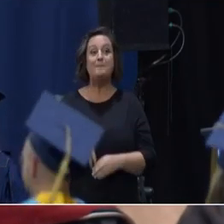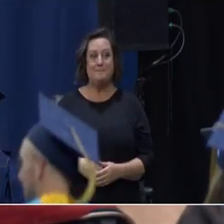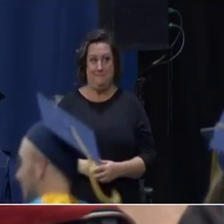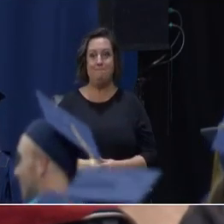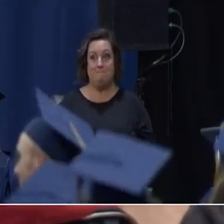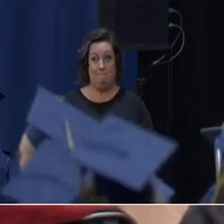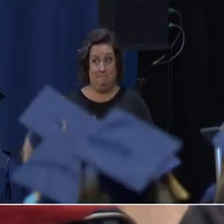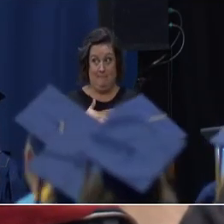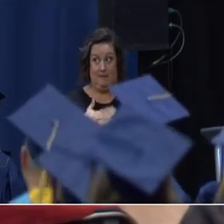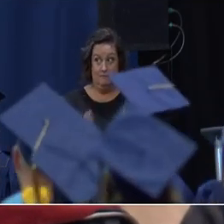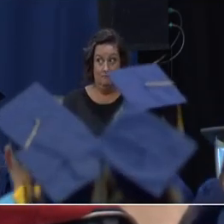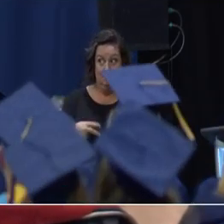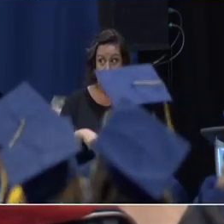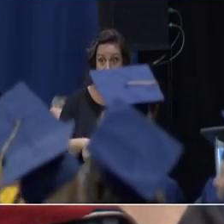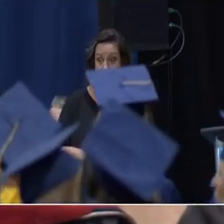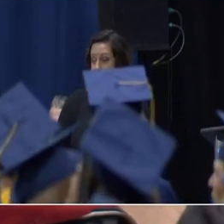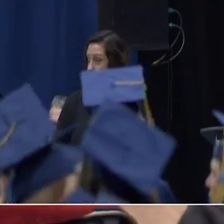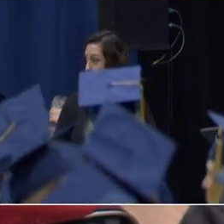Please stand up.